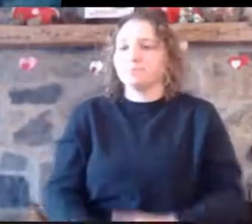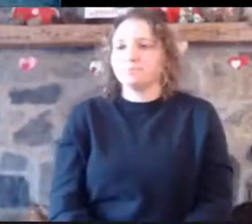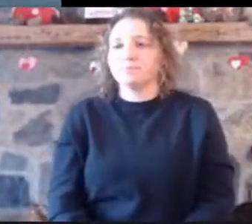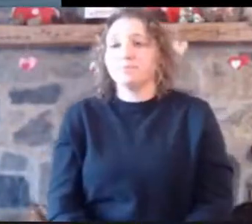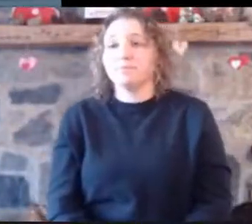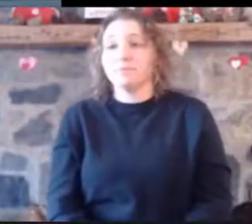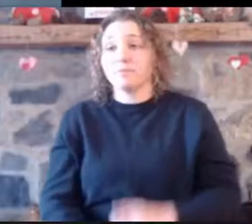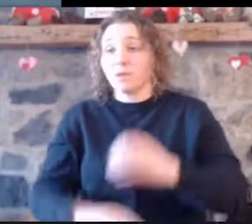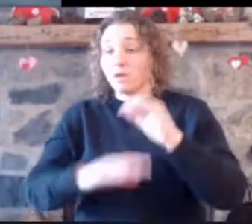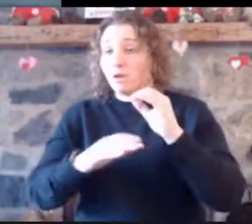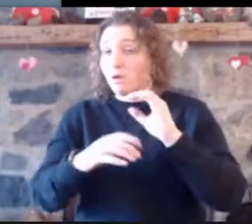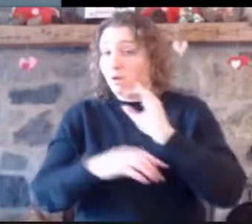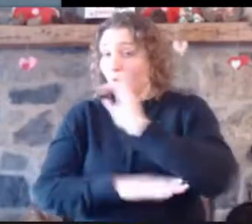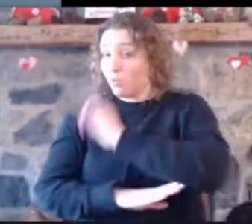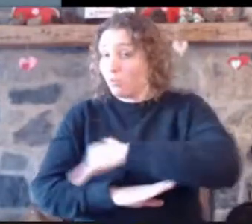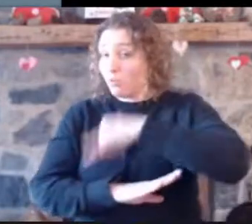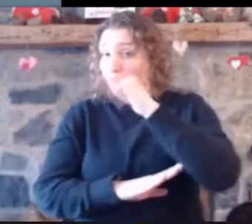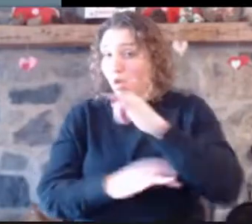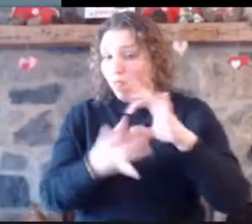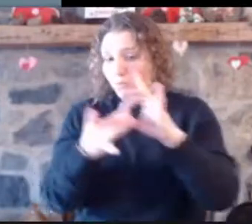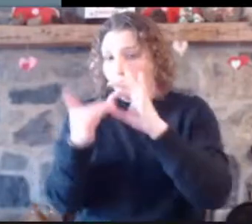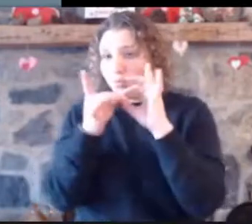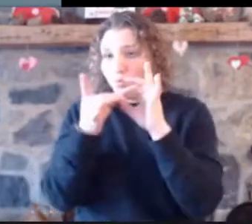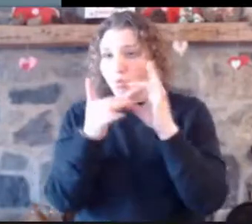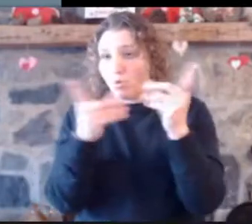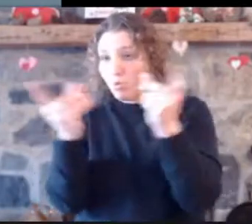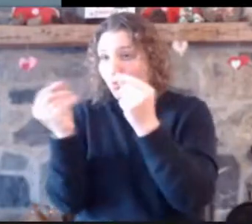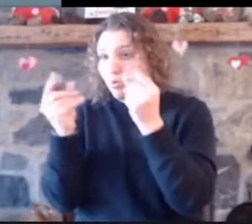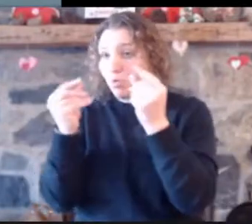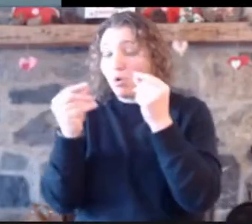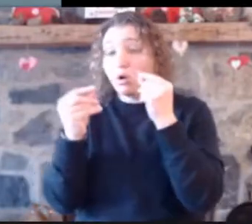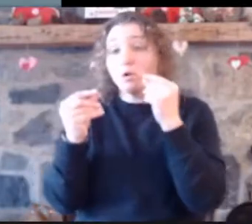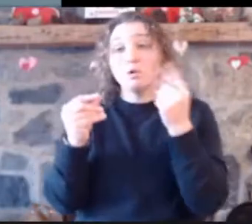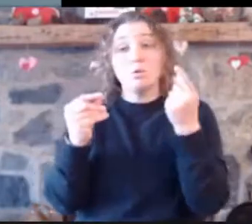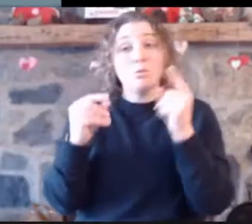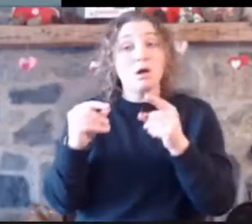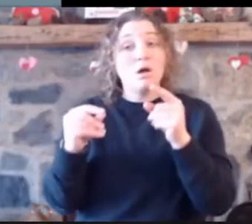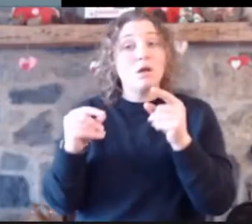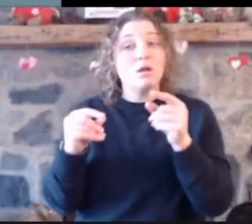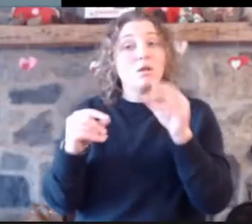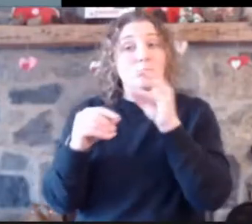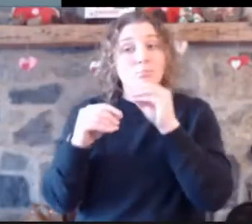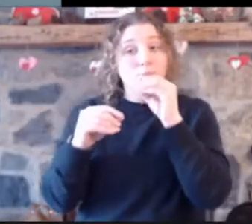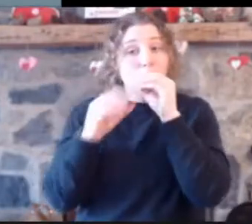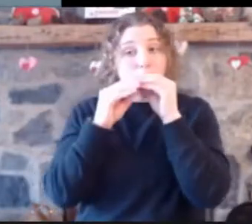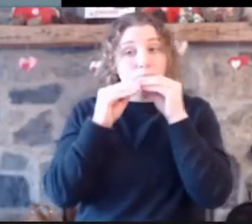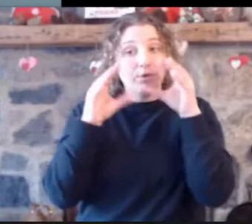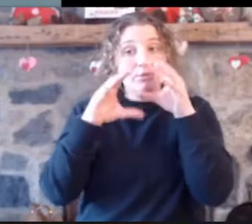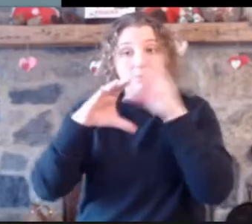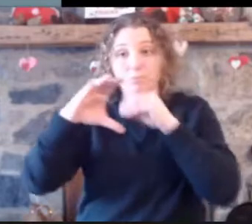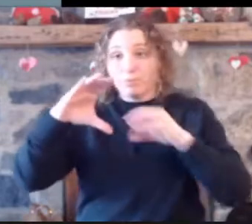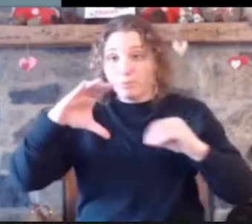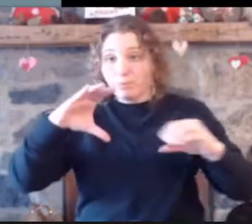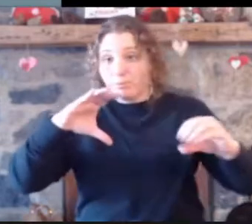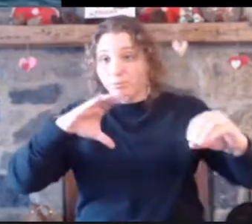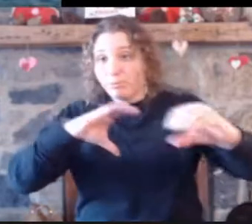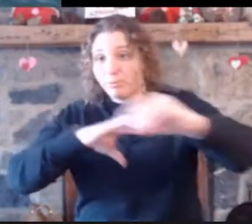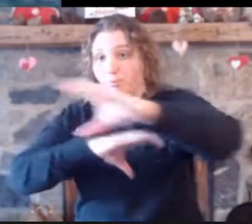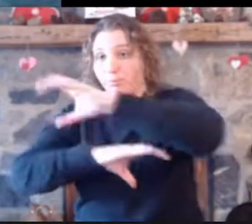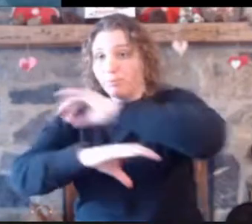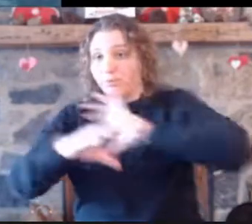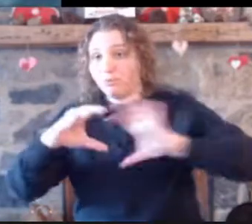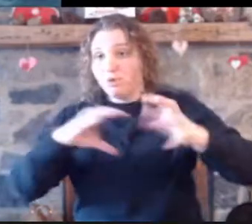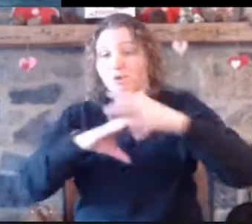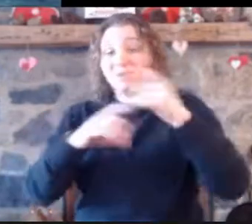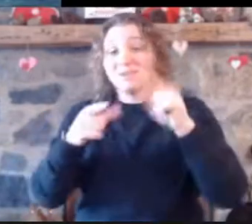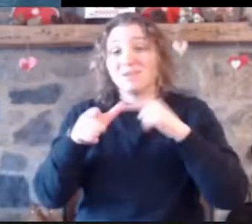The whales coordinate their efforts, so the bubbles surround the herring. Finally, the pod leader emits